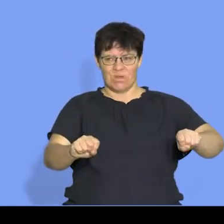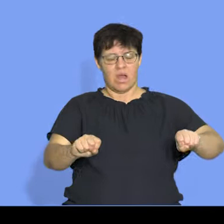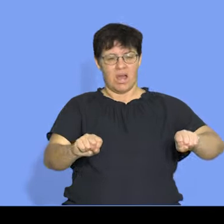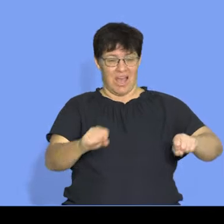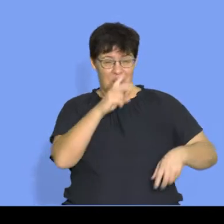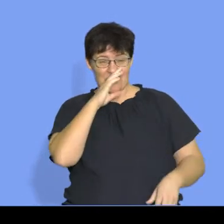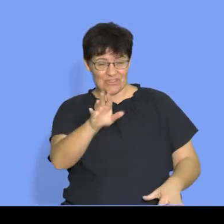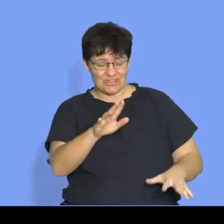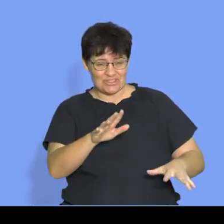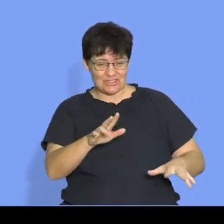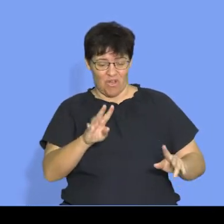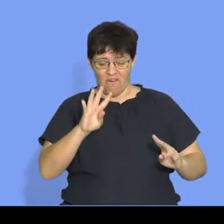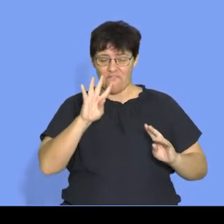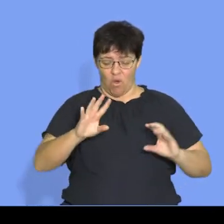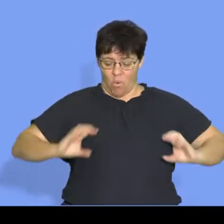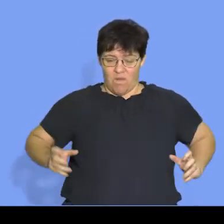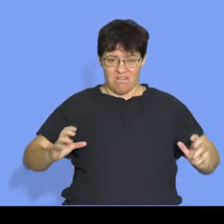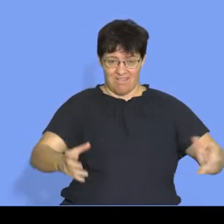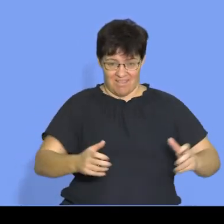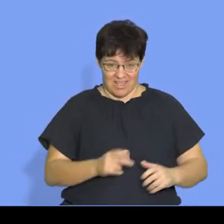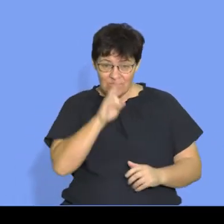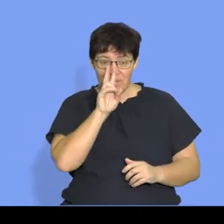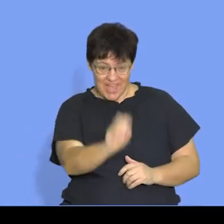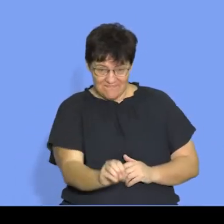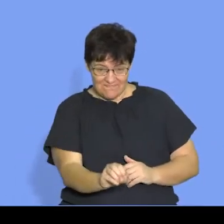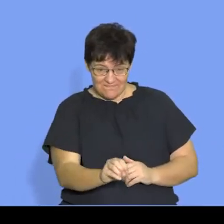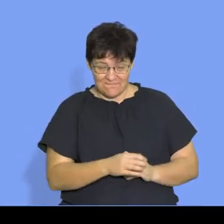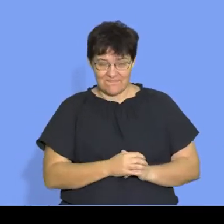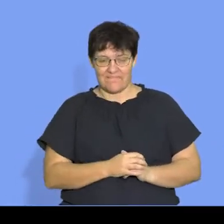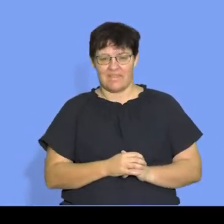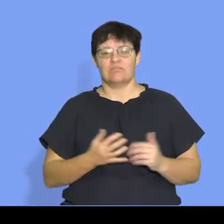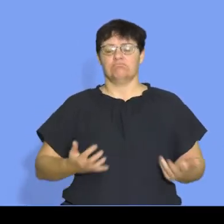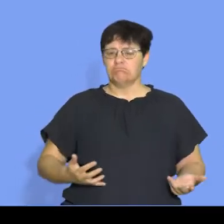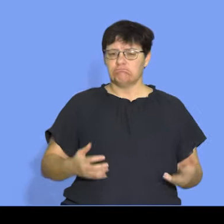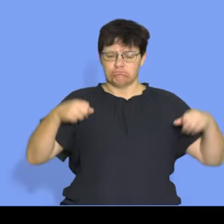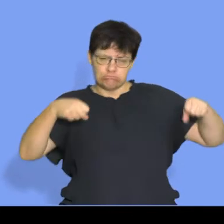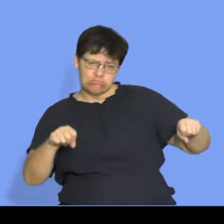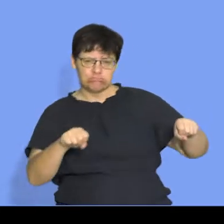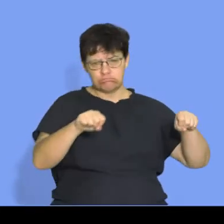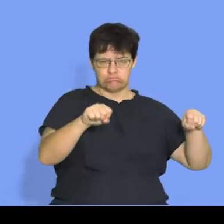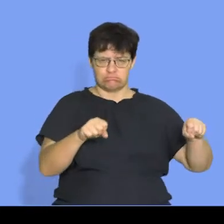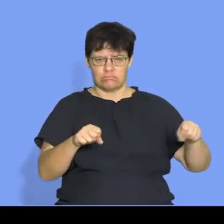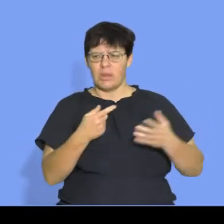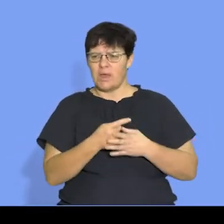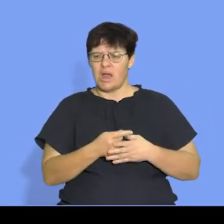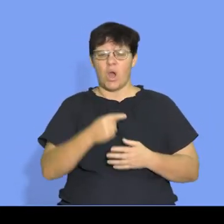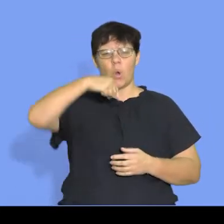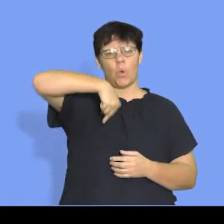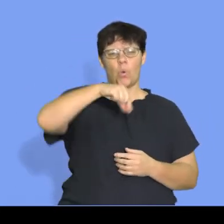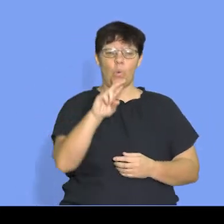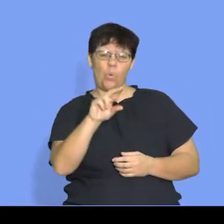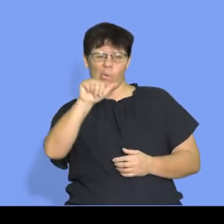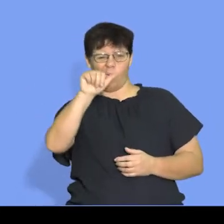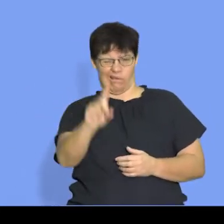you'd see that a quad bike normally has 4 wheels. But now, what does the prefix quad usually